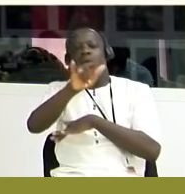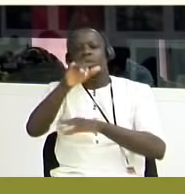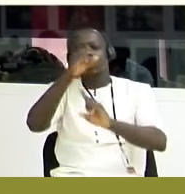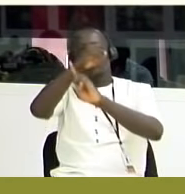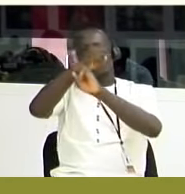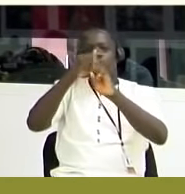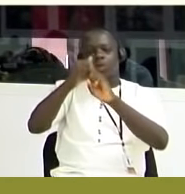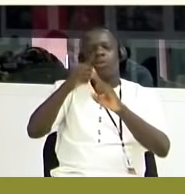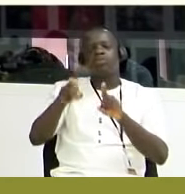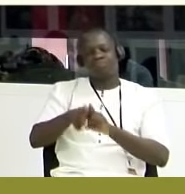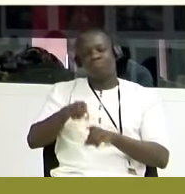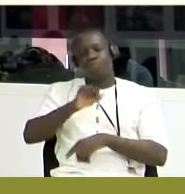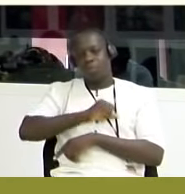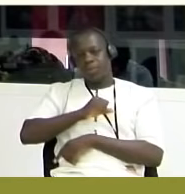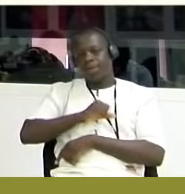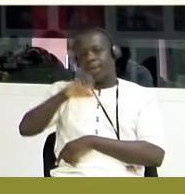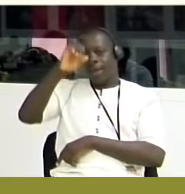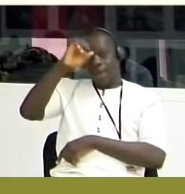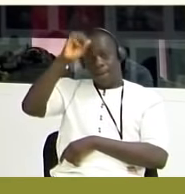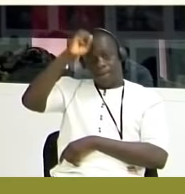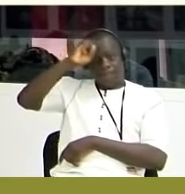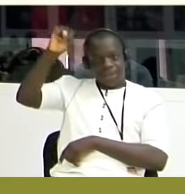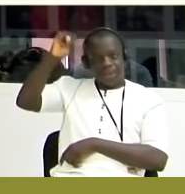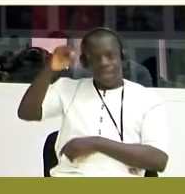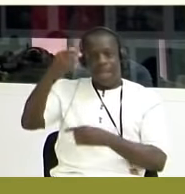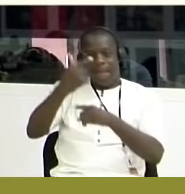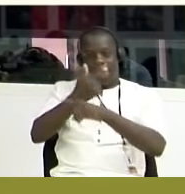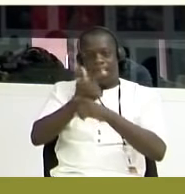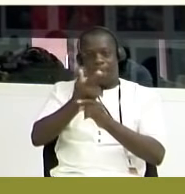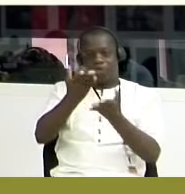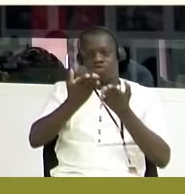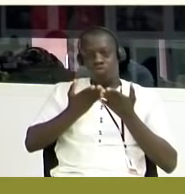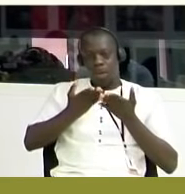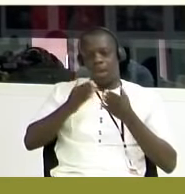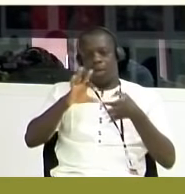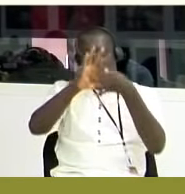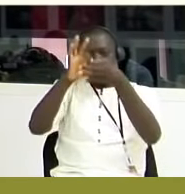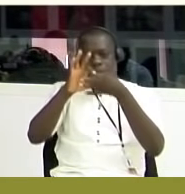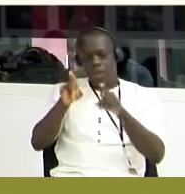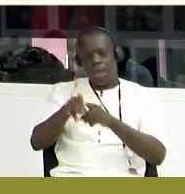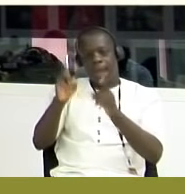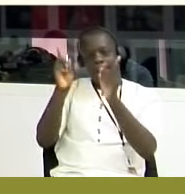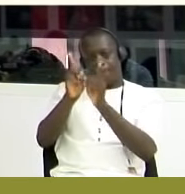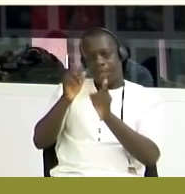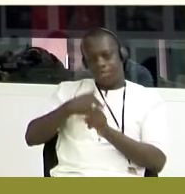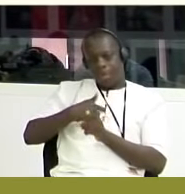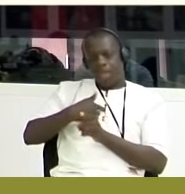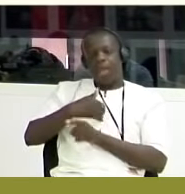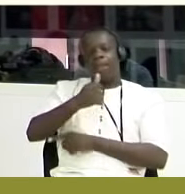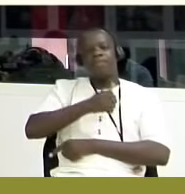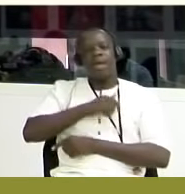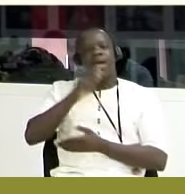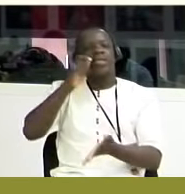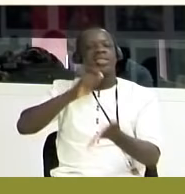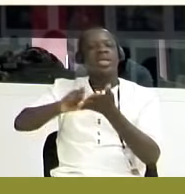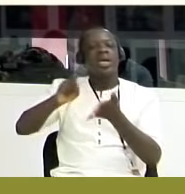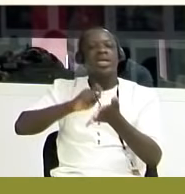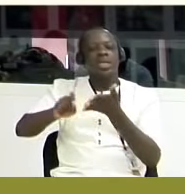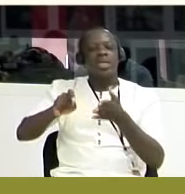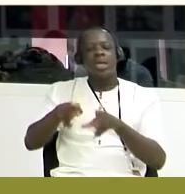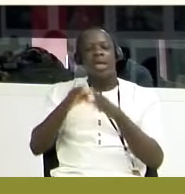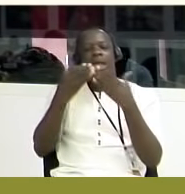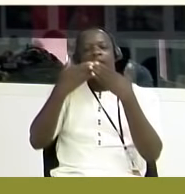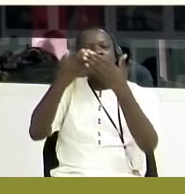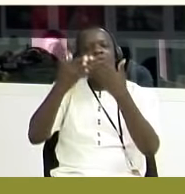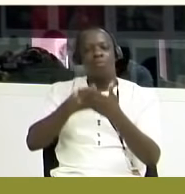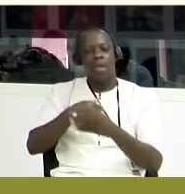came and my secretary announced that Mr. Omar Diouf was here. He is the leader of the Gambia Student